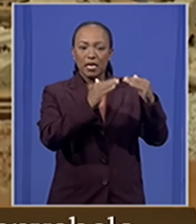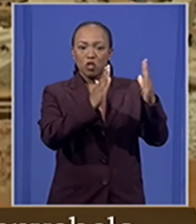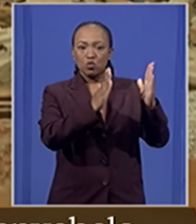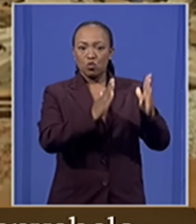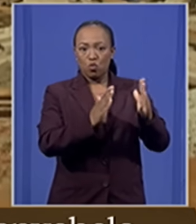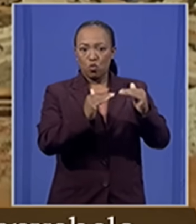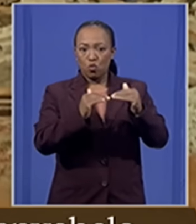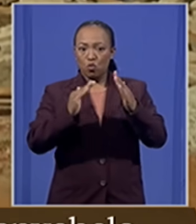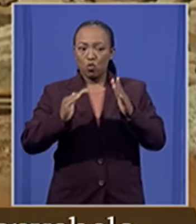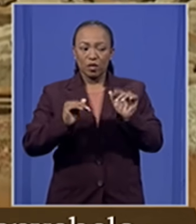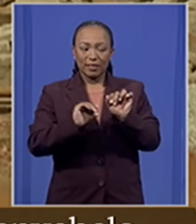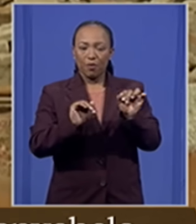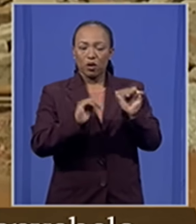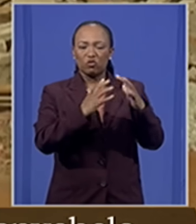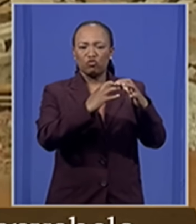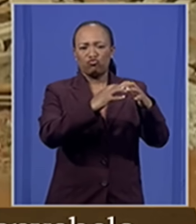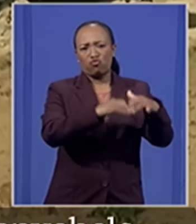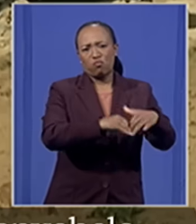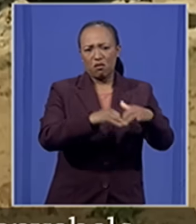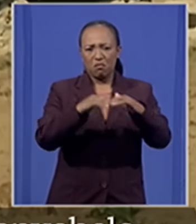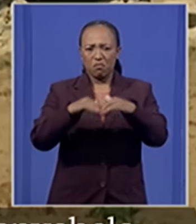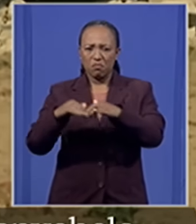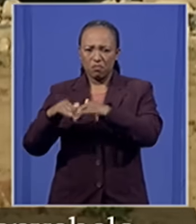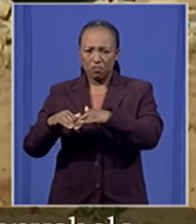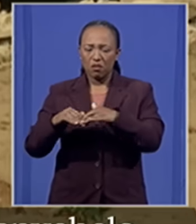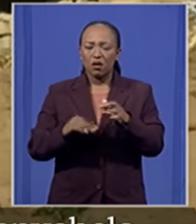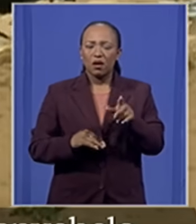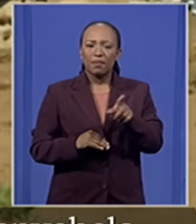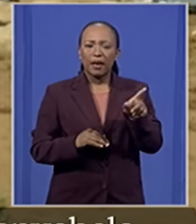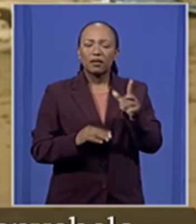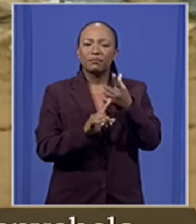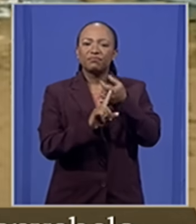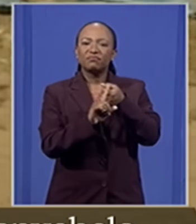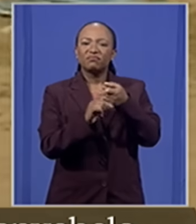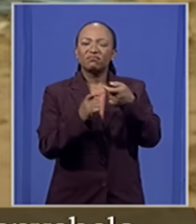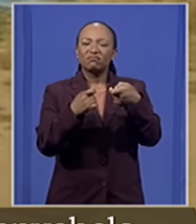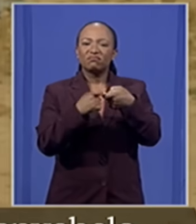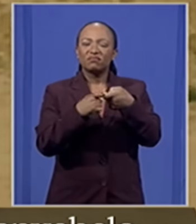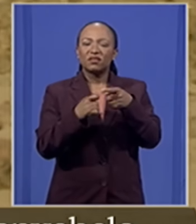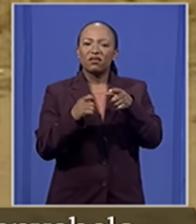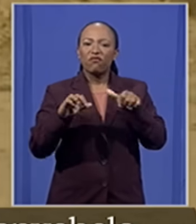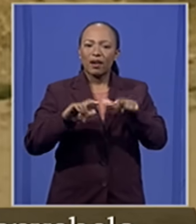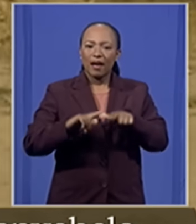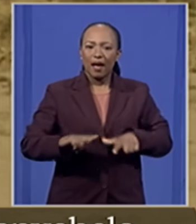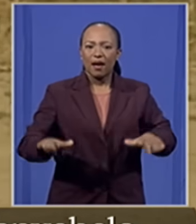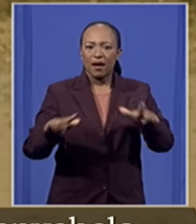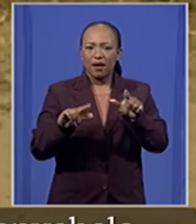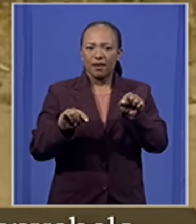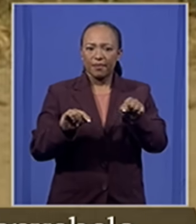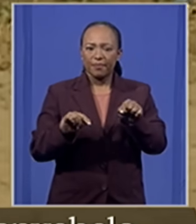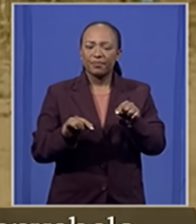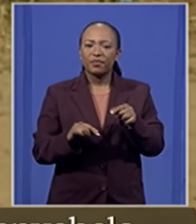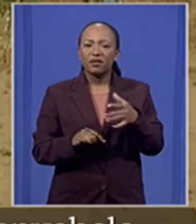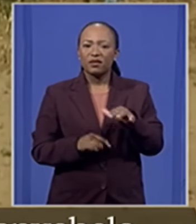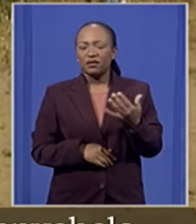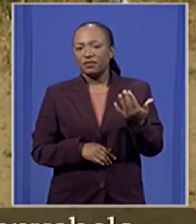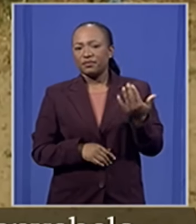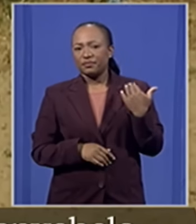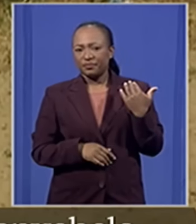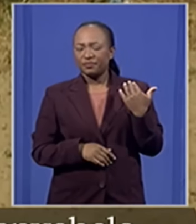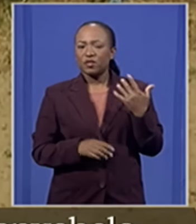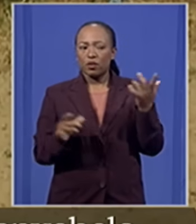ke re masepala le moshate wa Gamogolobotho ba lwela naga. Ba Gamogolobotho ba re ba hoditse naga ye ka lesolo la pušetšo ya naga go